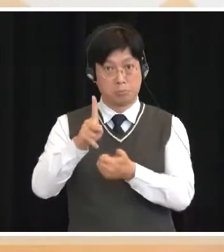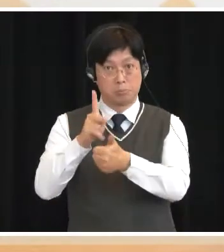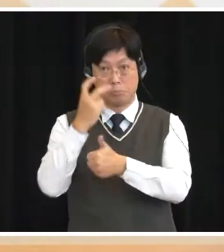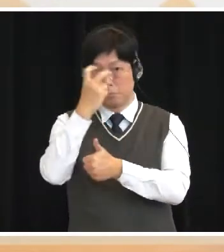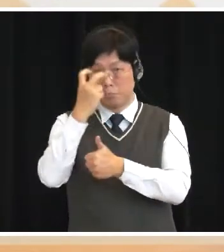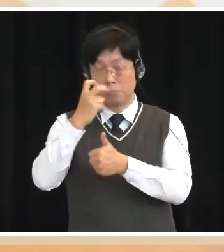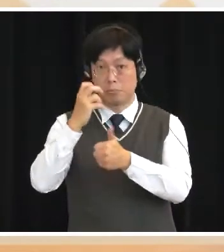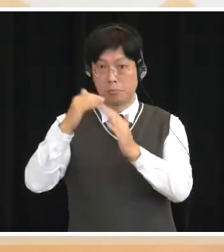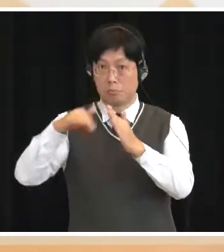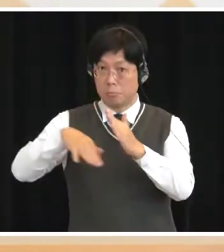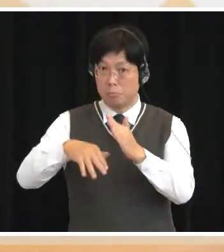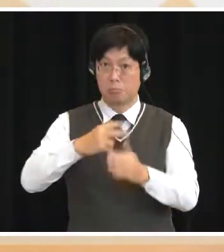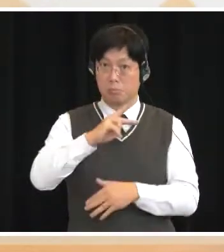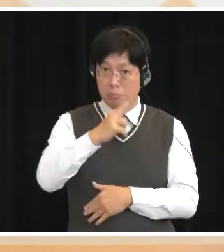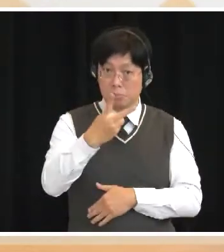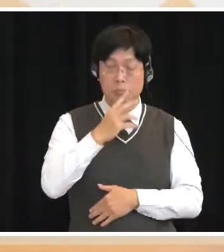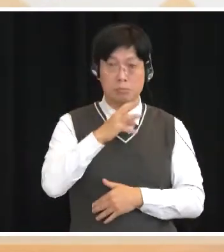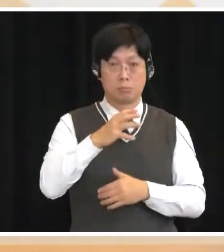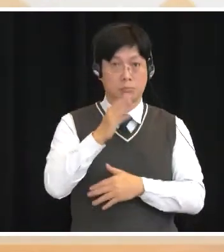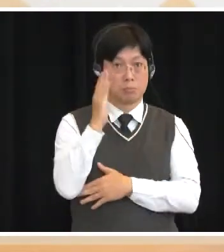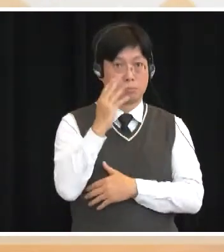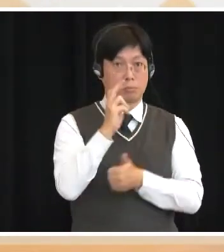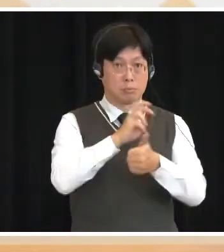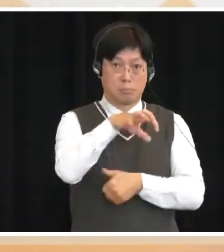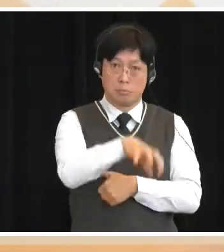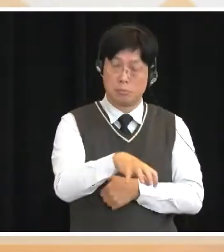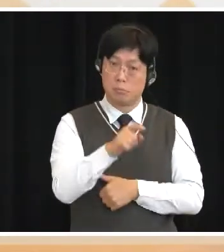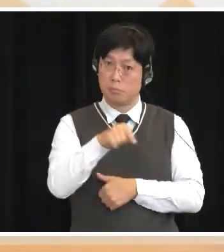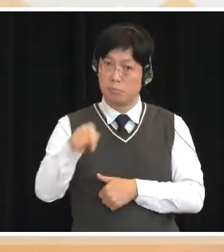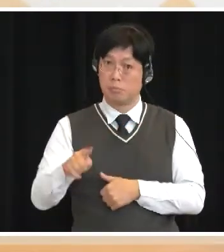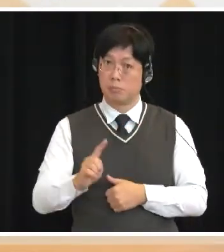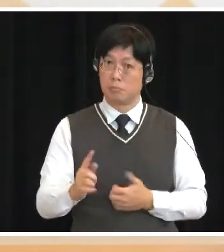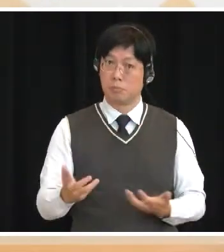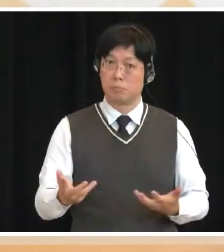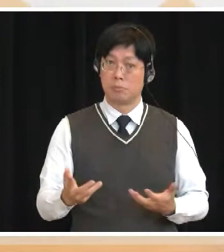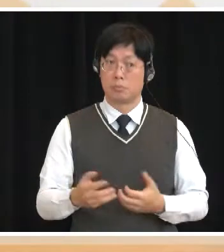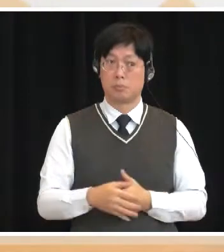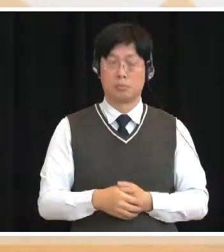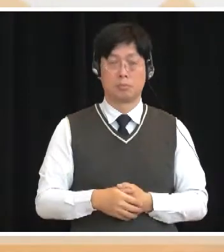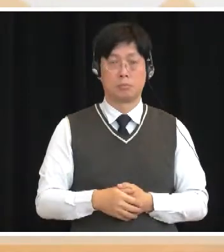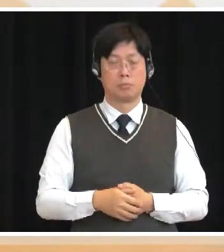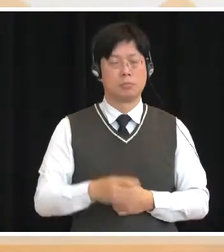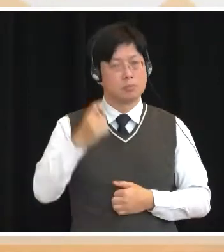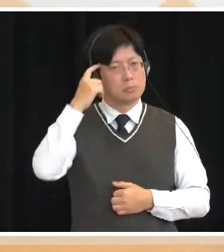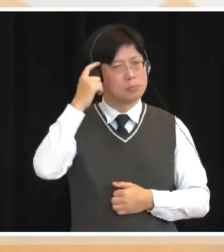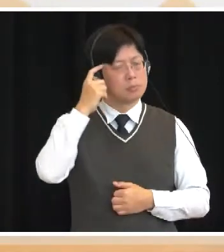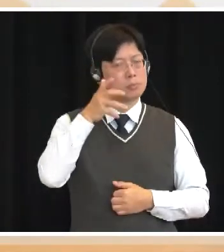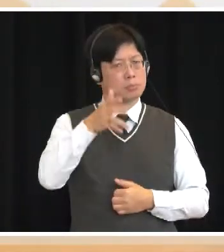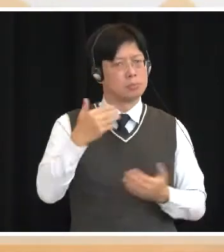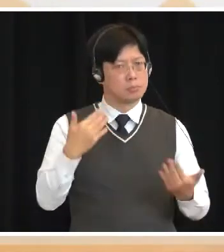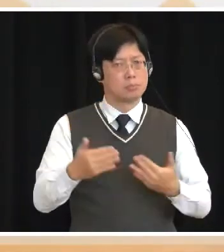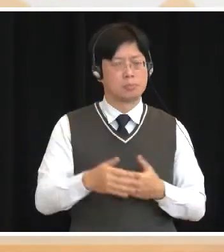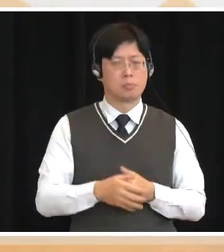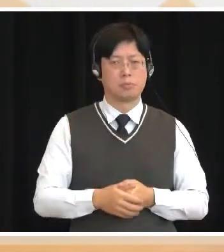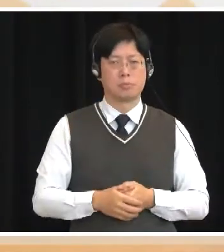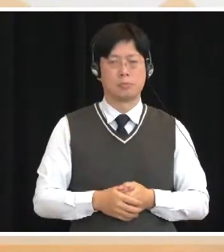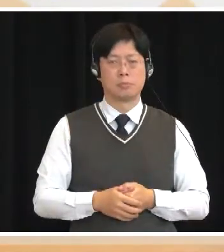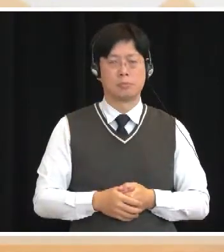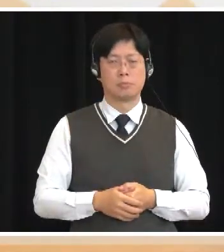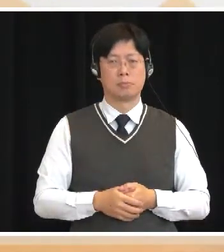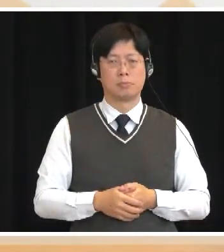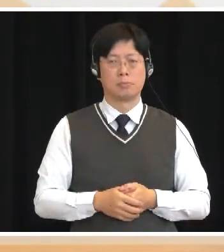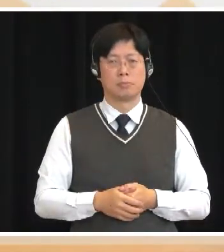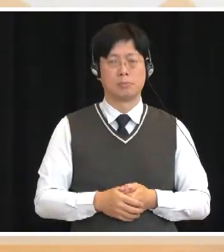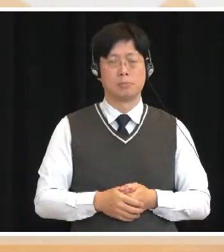from the representative of the Ministry of Justice to that question. Is that possible in